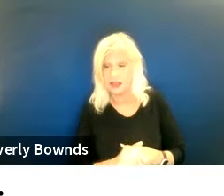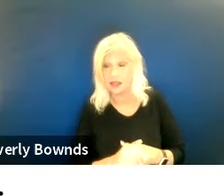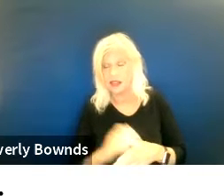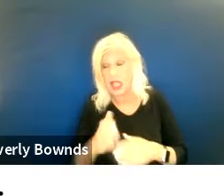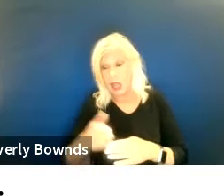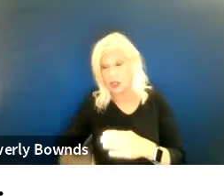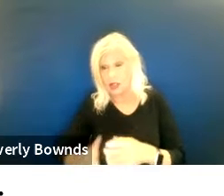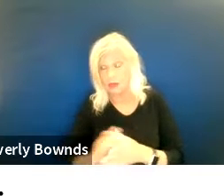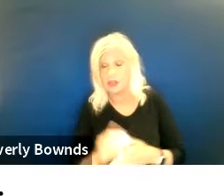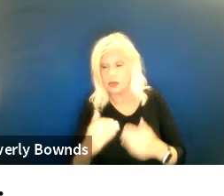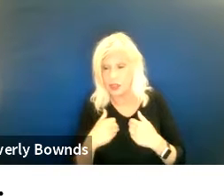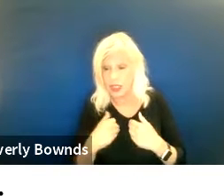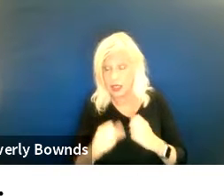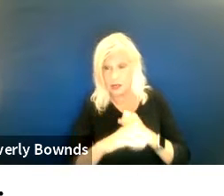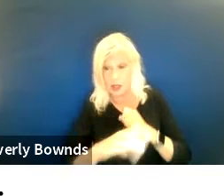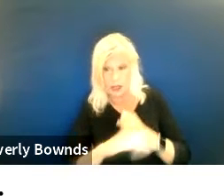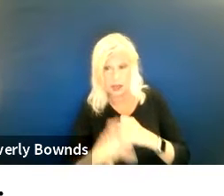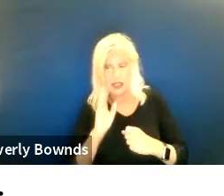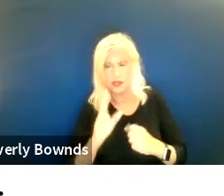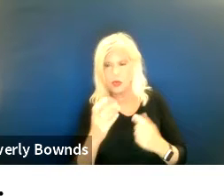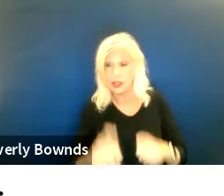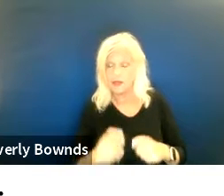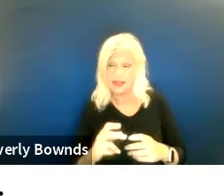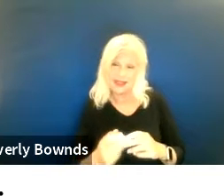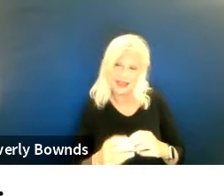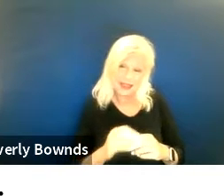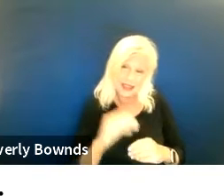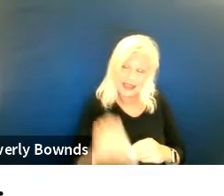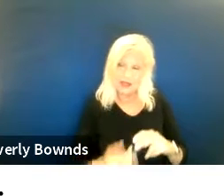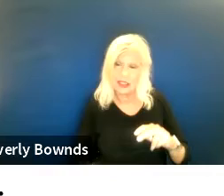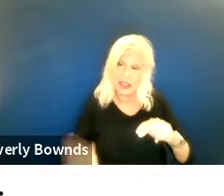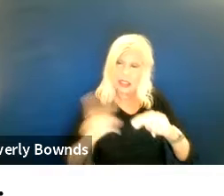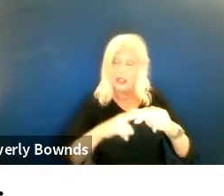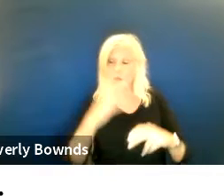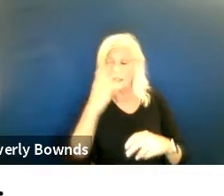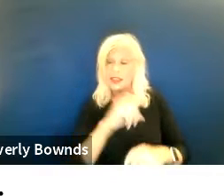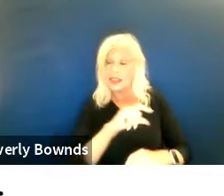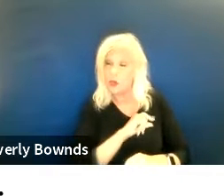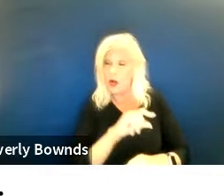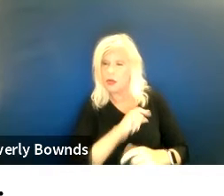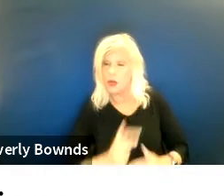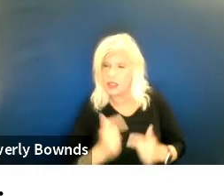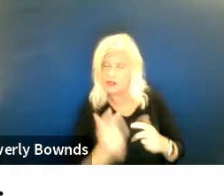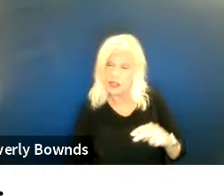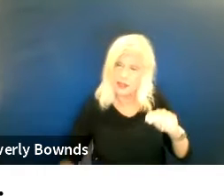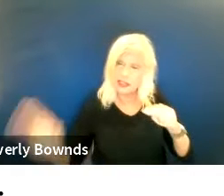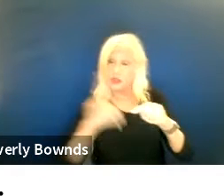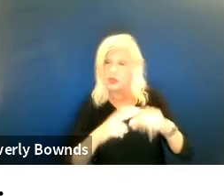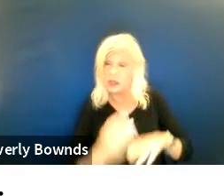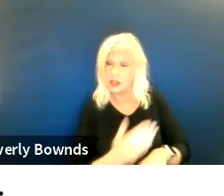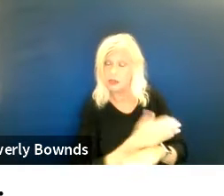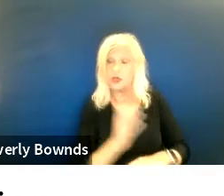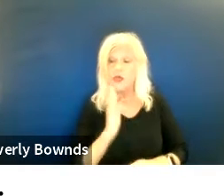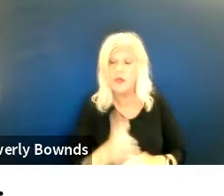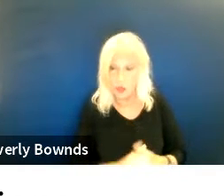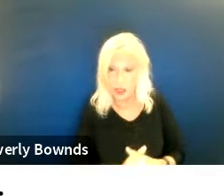We hypothesize that there will be a significant increase in sleep quality and quality of life and decrease in pain and fatigue in end-to-end